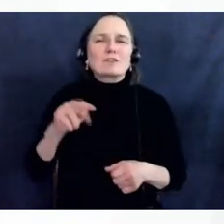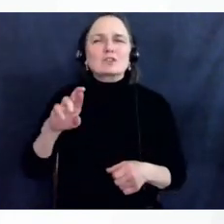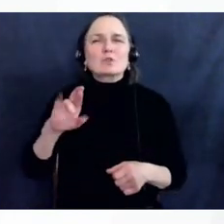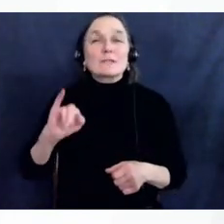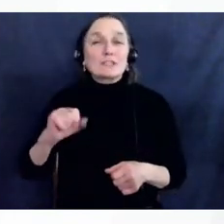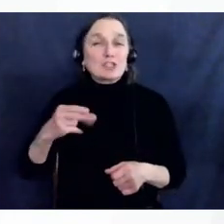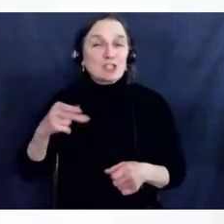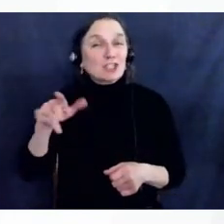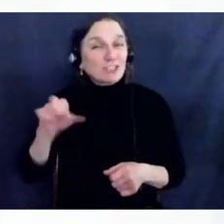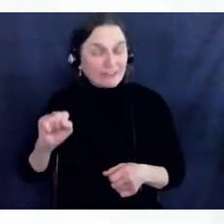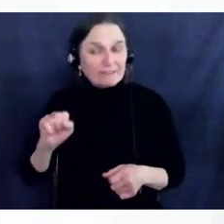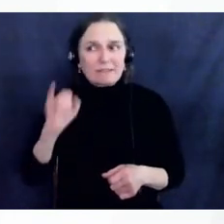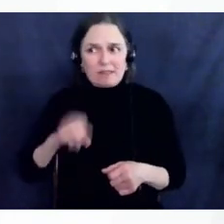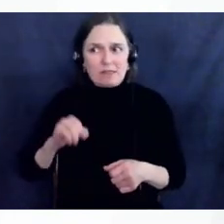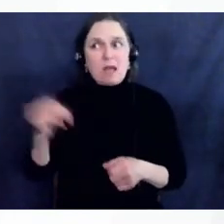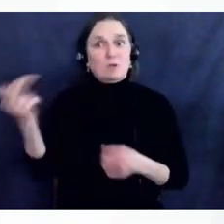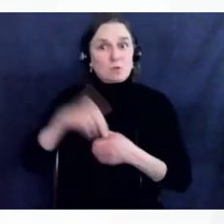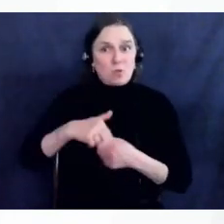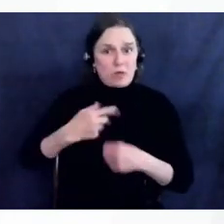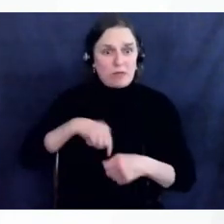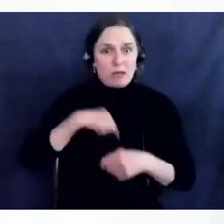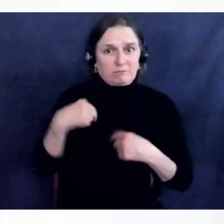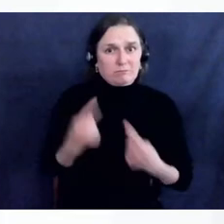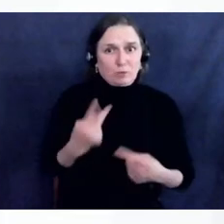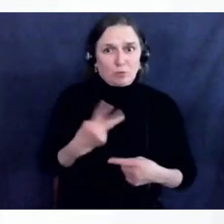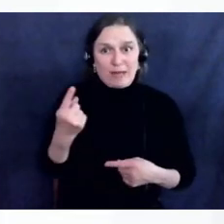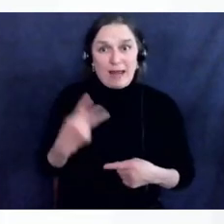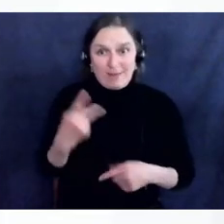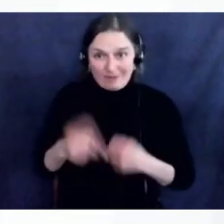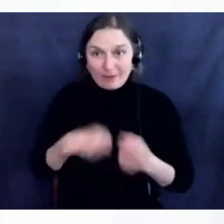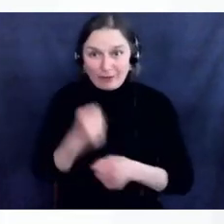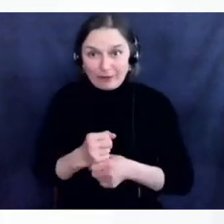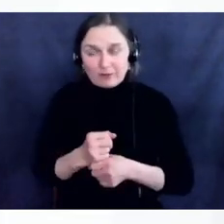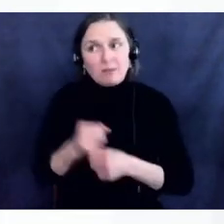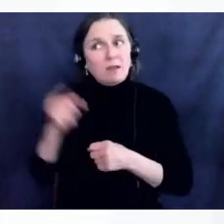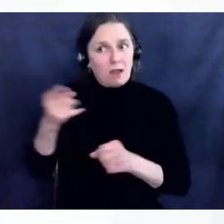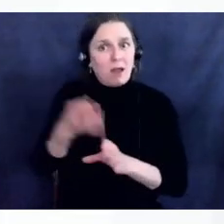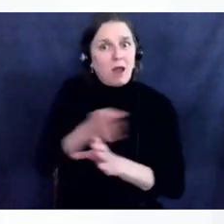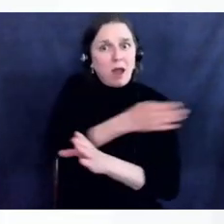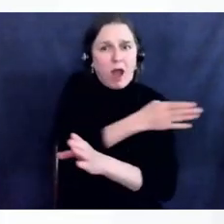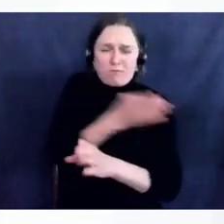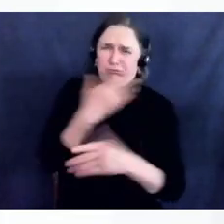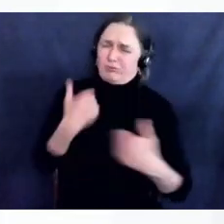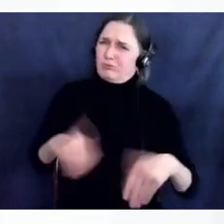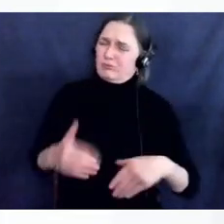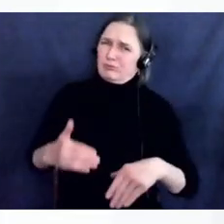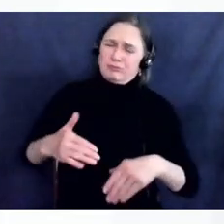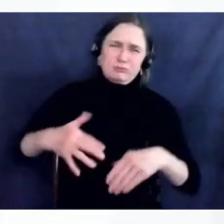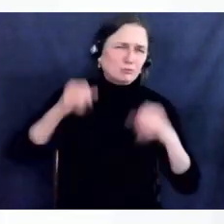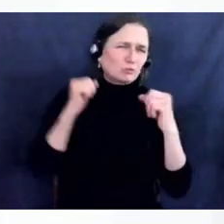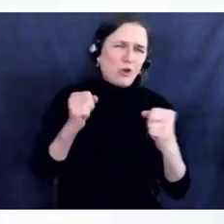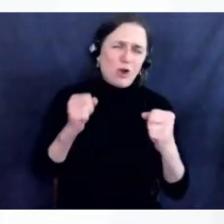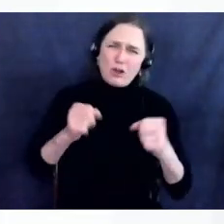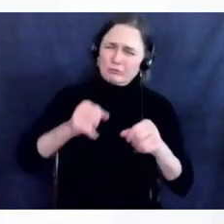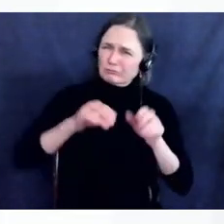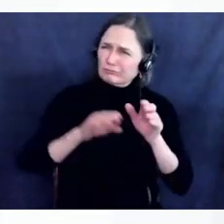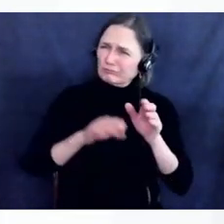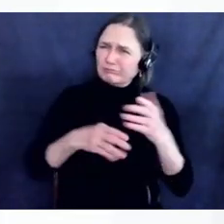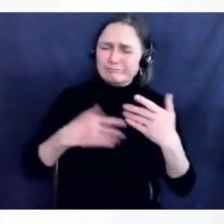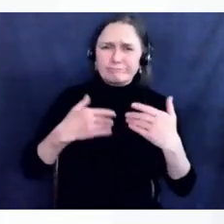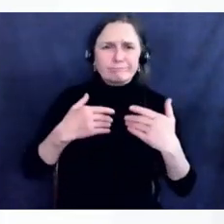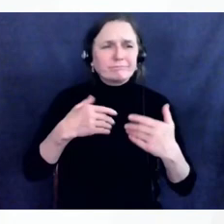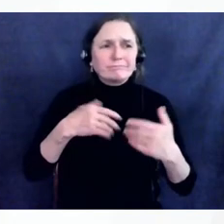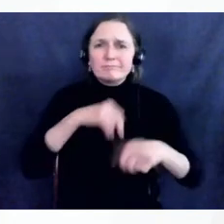and stellar career as an educator, researcher, and leader at the University of